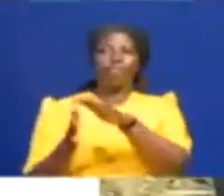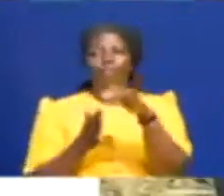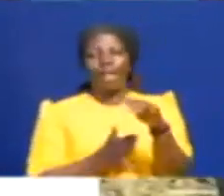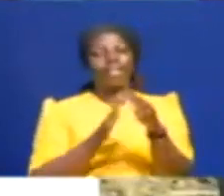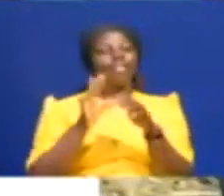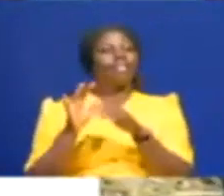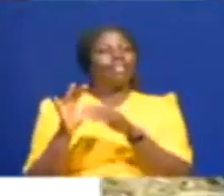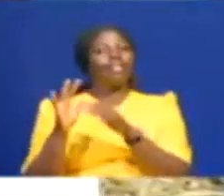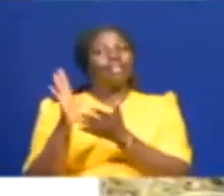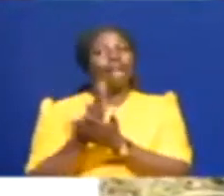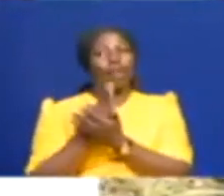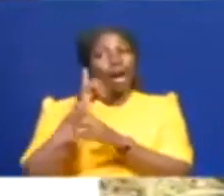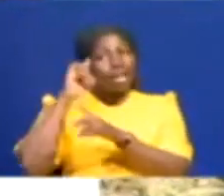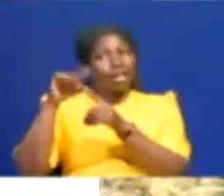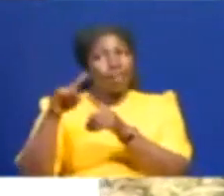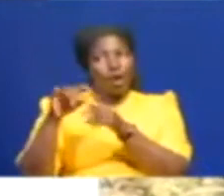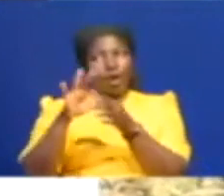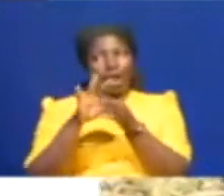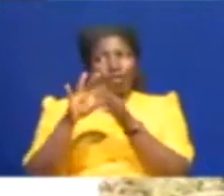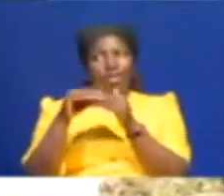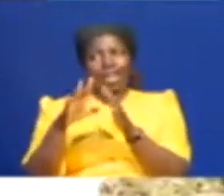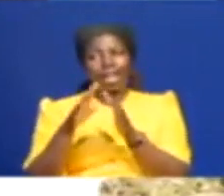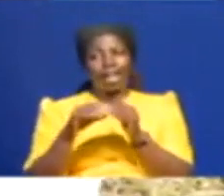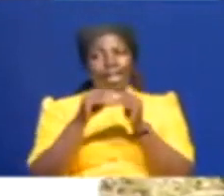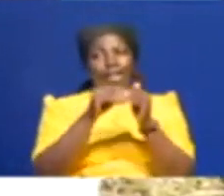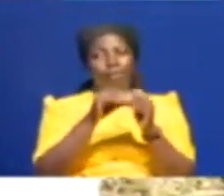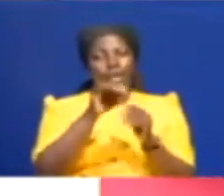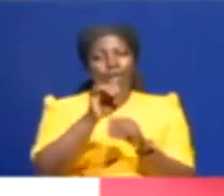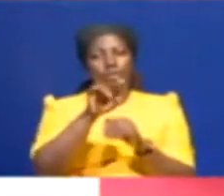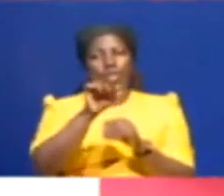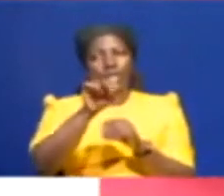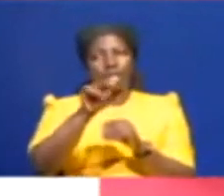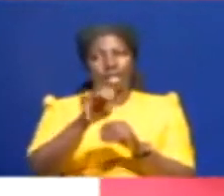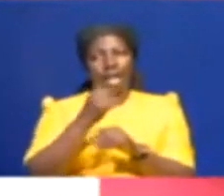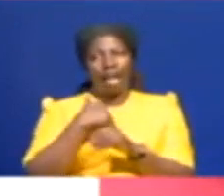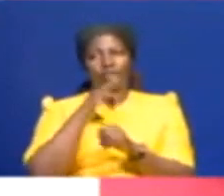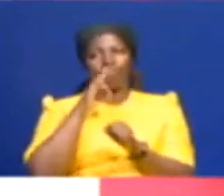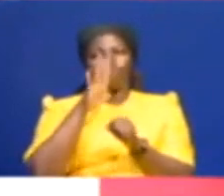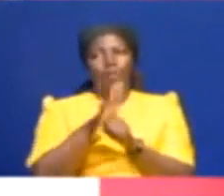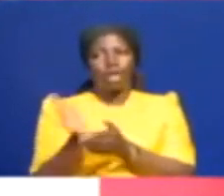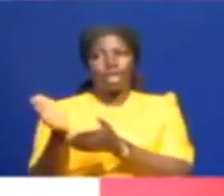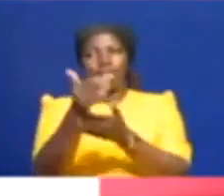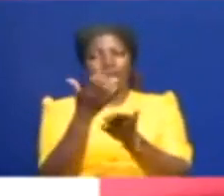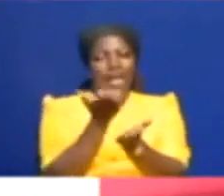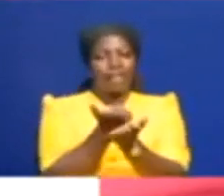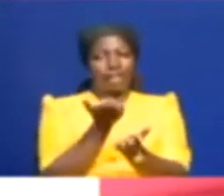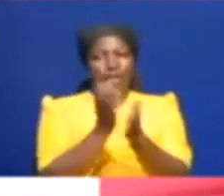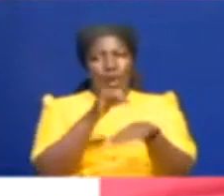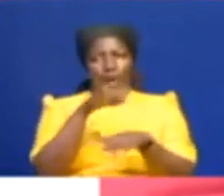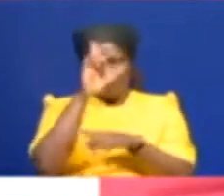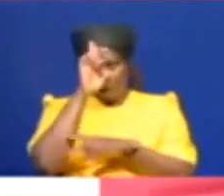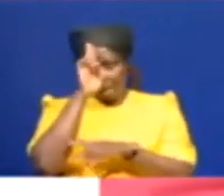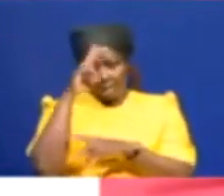Azimio coalition leaders led by DAP party leader Eugene Wamalwa have vowed to gather sufficient evidence on police brutality